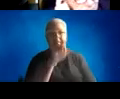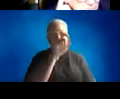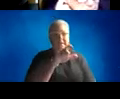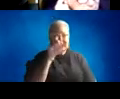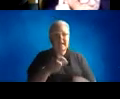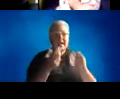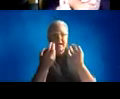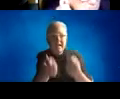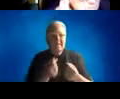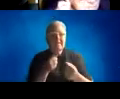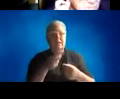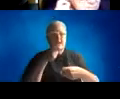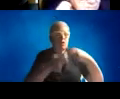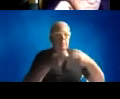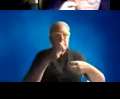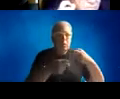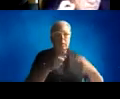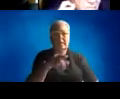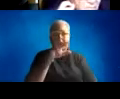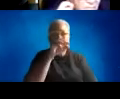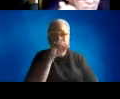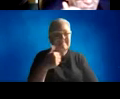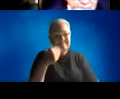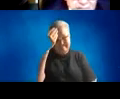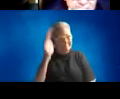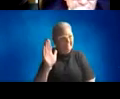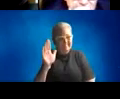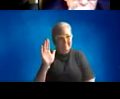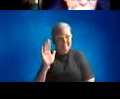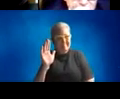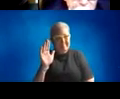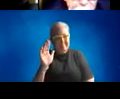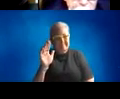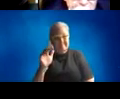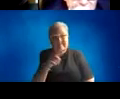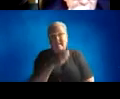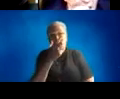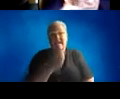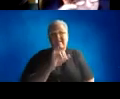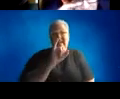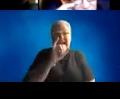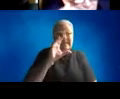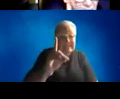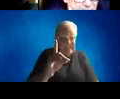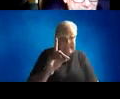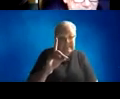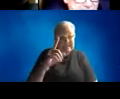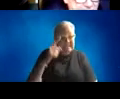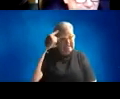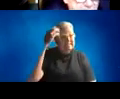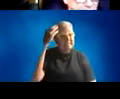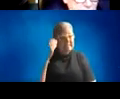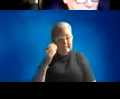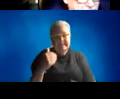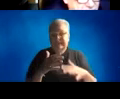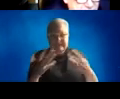speech. I can't tell from this, if I don't know already, if they have intellectual disabilities, tactile dysfunctions, mental